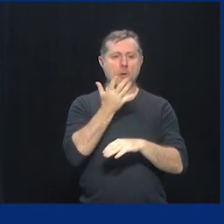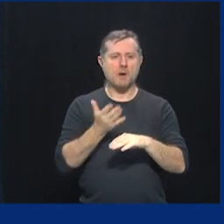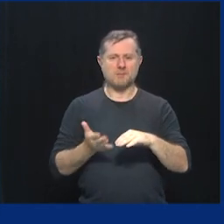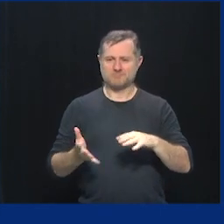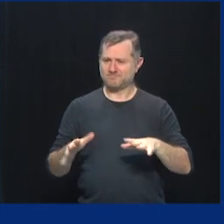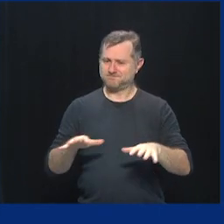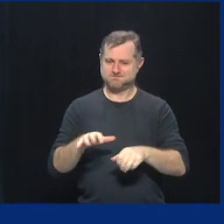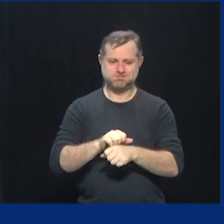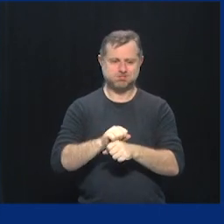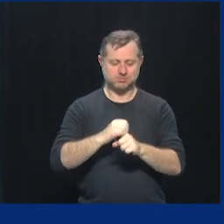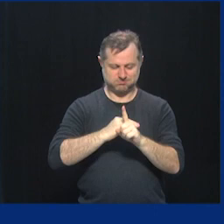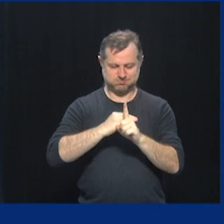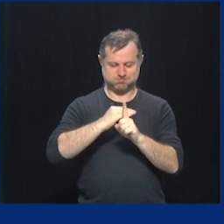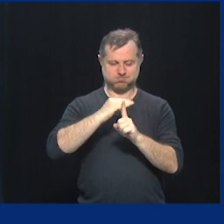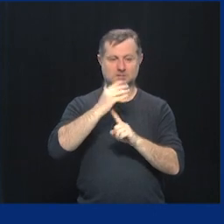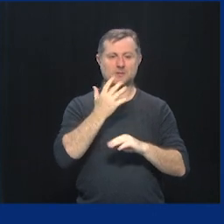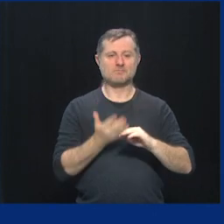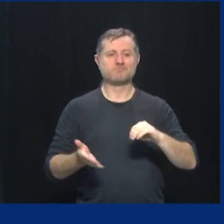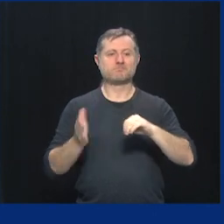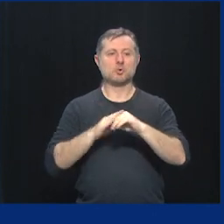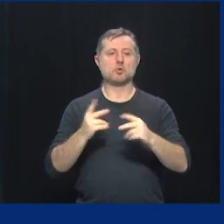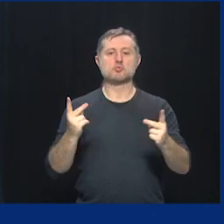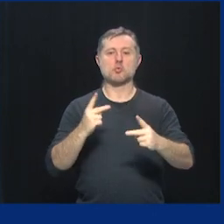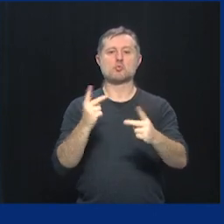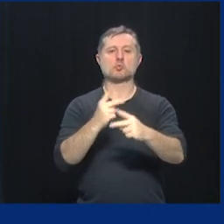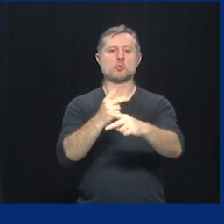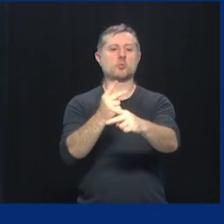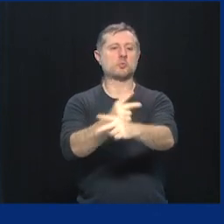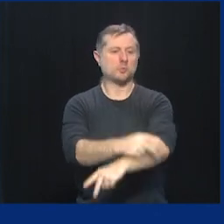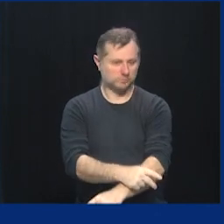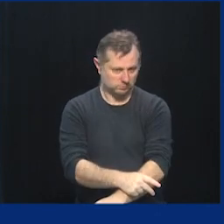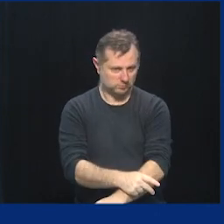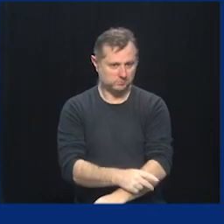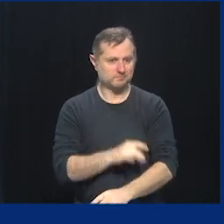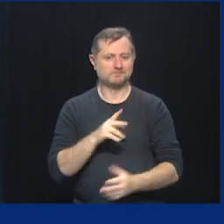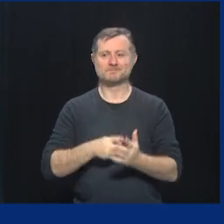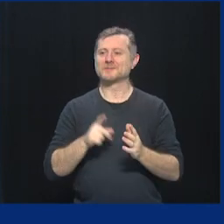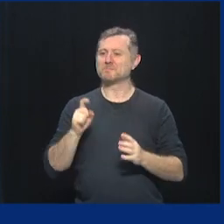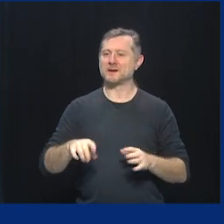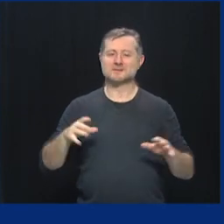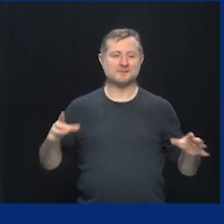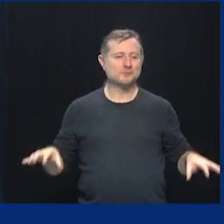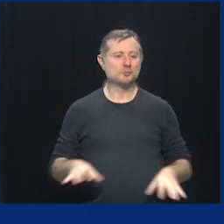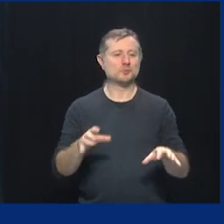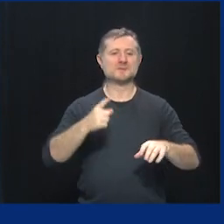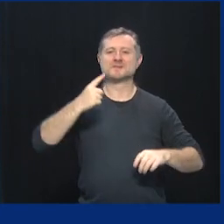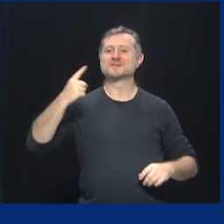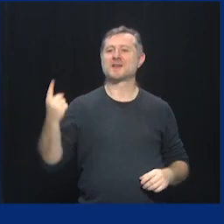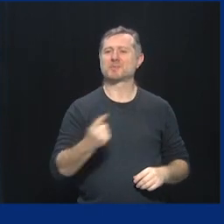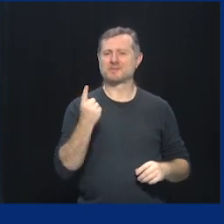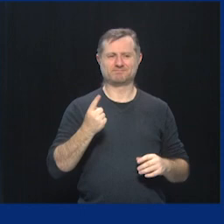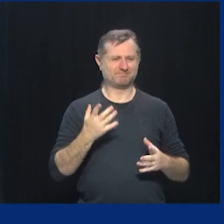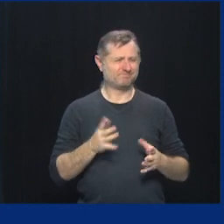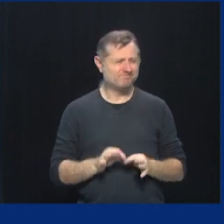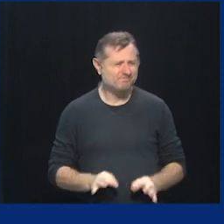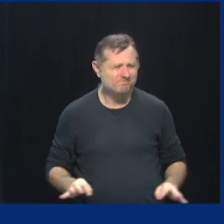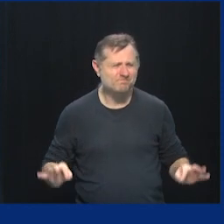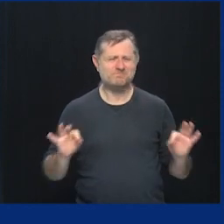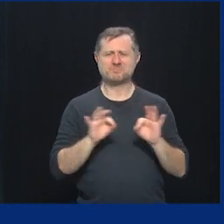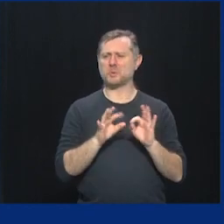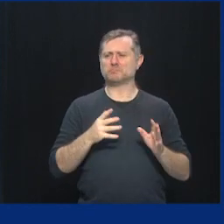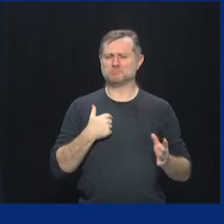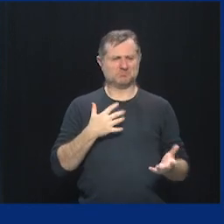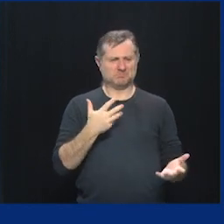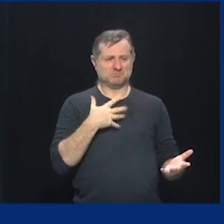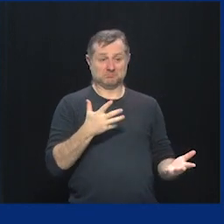worse and worse unless we do something about it. And that's why it's so imperative to pass the